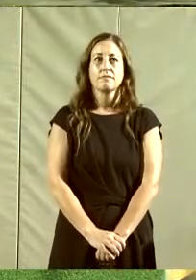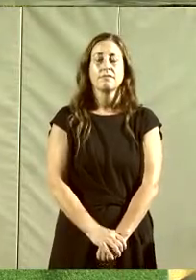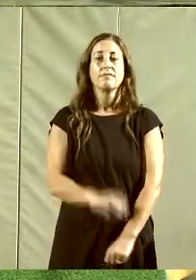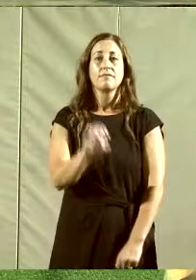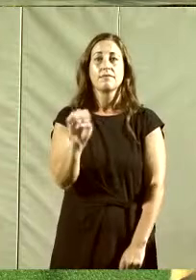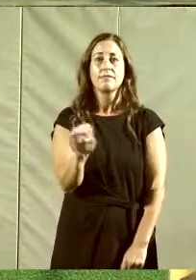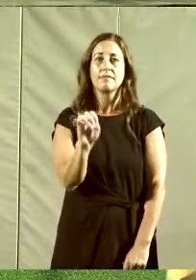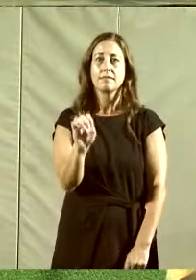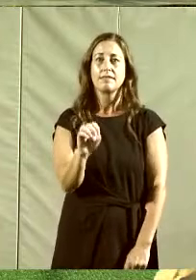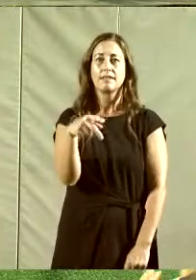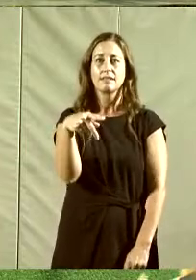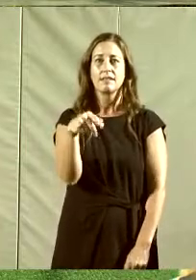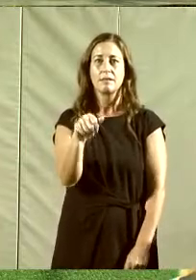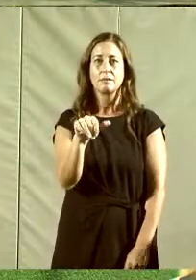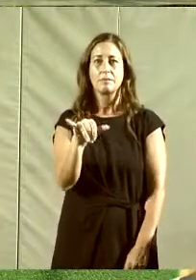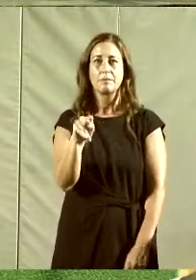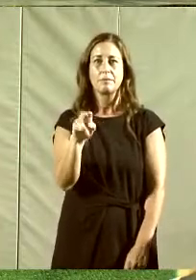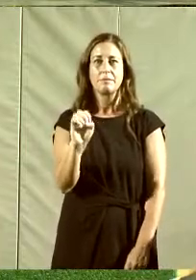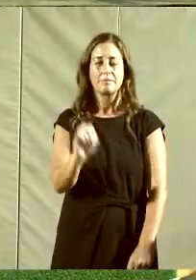Ethan Joseph Payne.